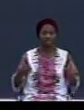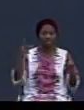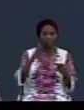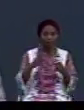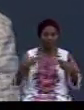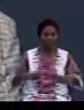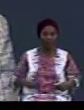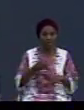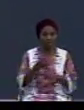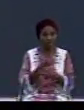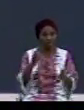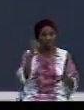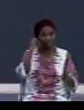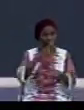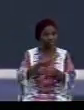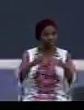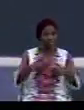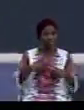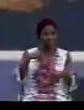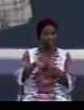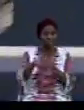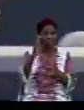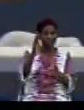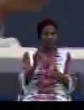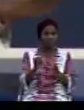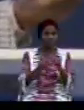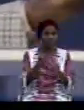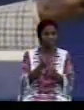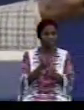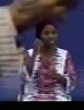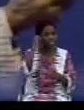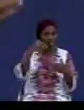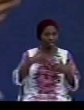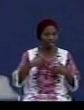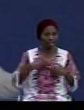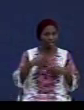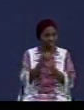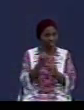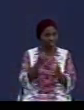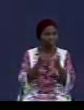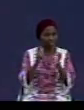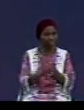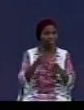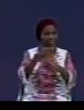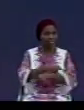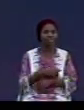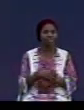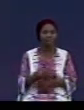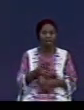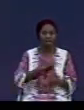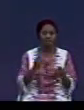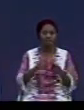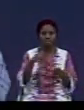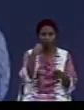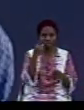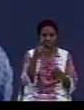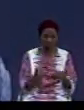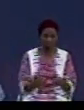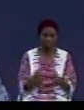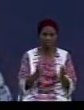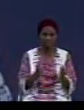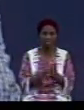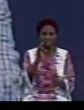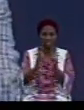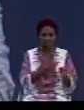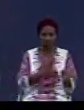40 years, he had it that day. I want to come and tell you now, if I could come to you there and look at